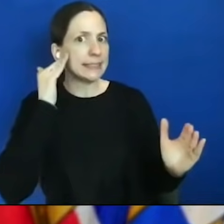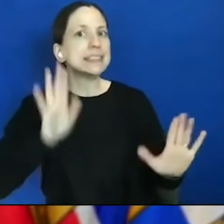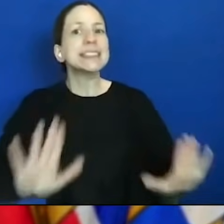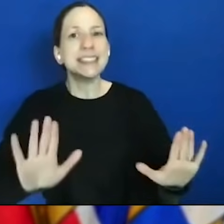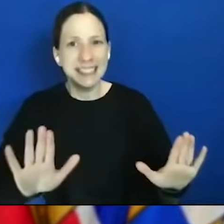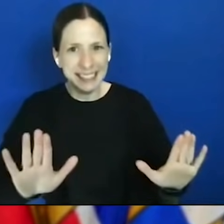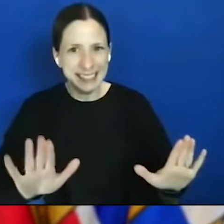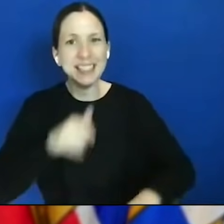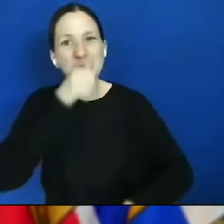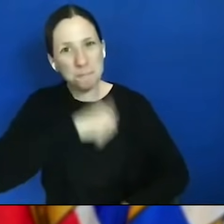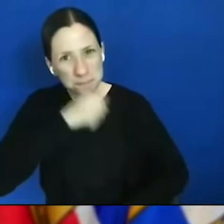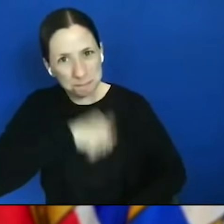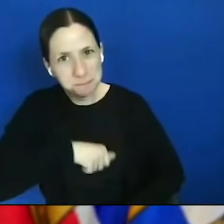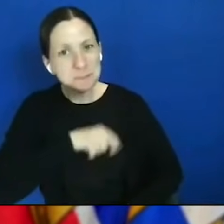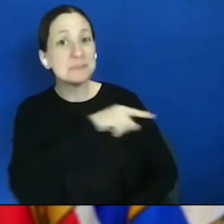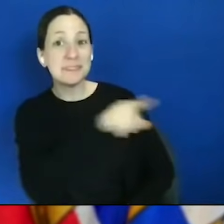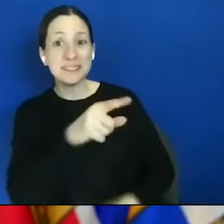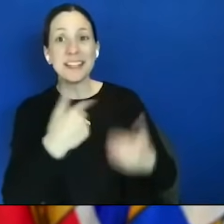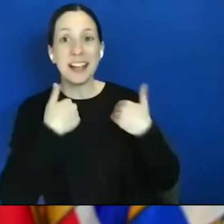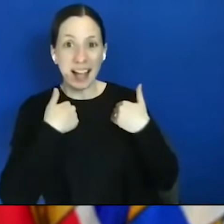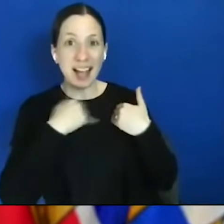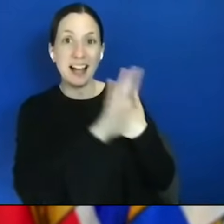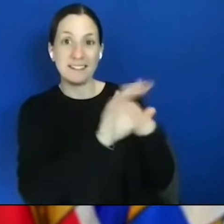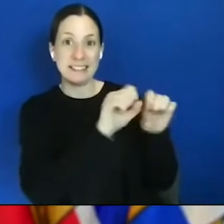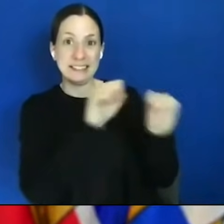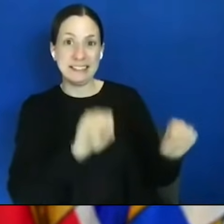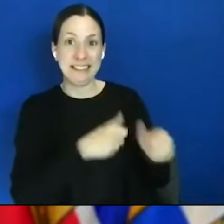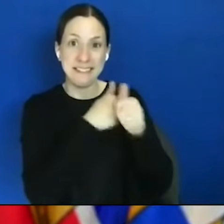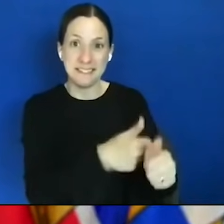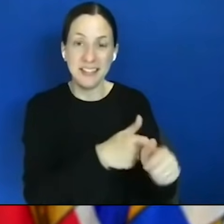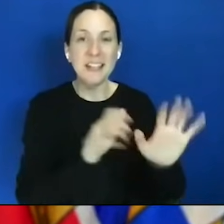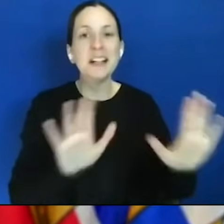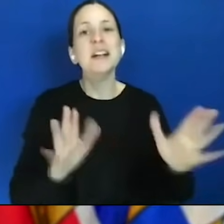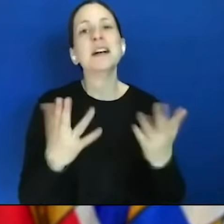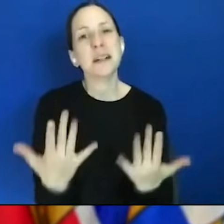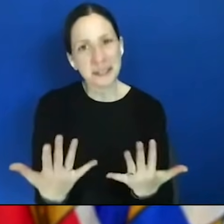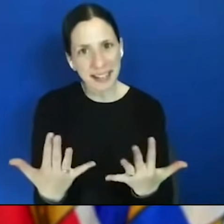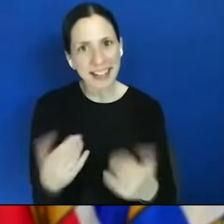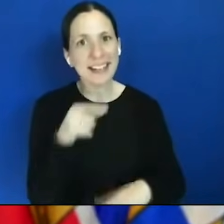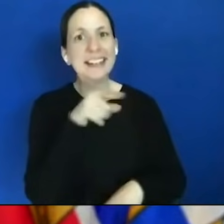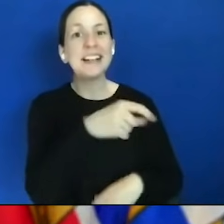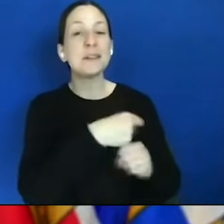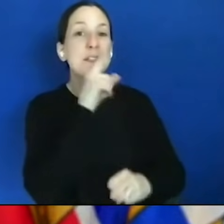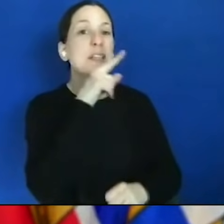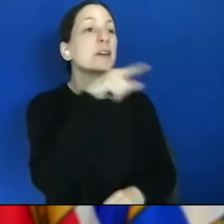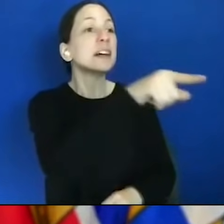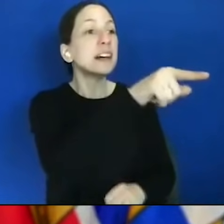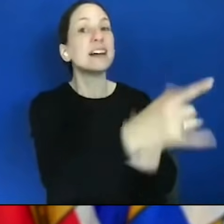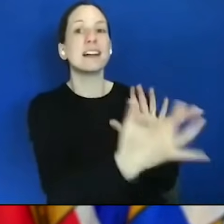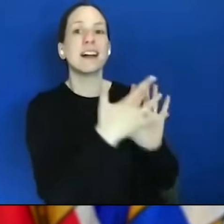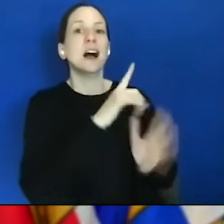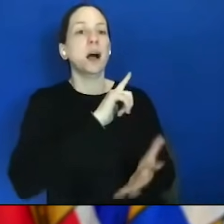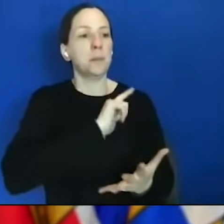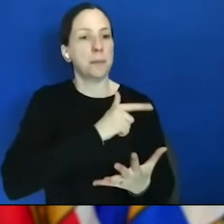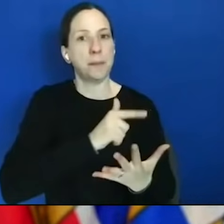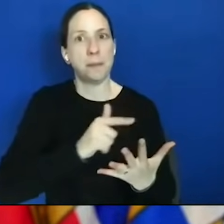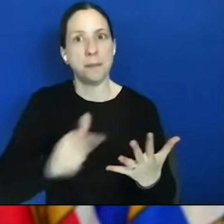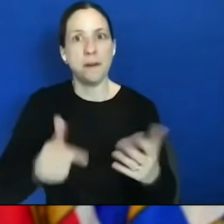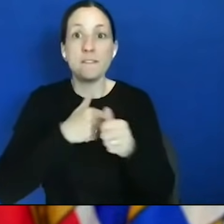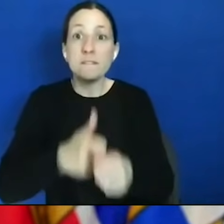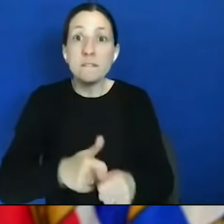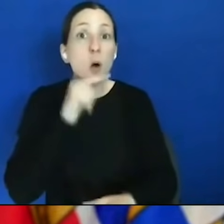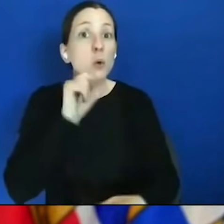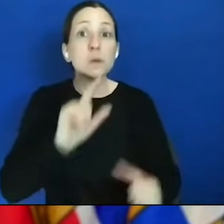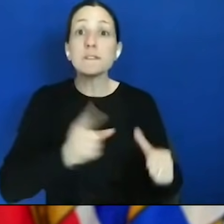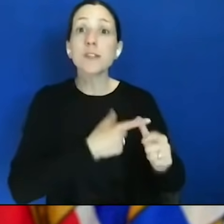in place, and we're working with them to ensure that they will be able to connect to people in sequential order of when you received